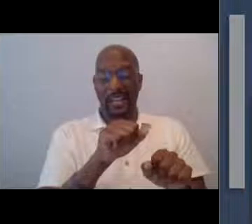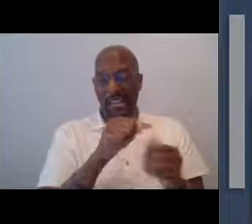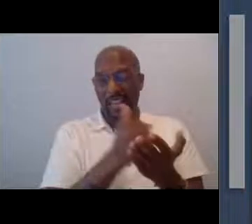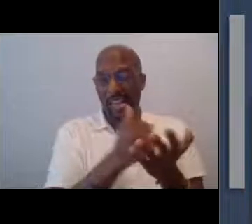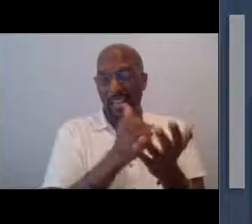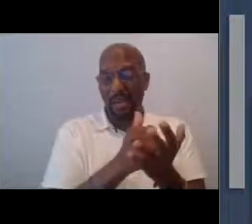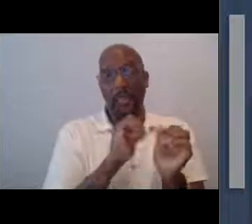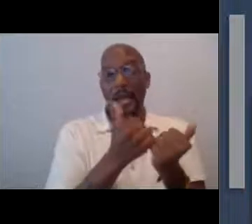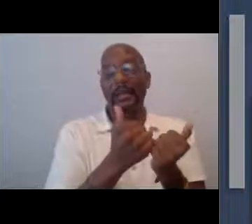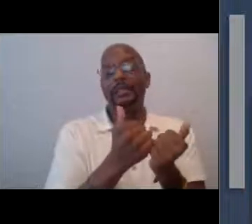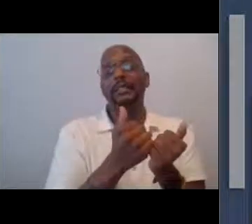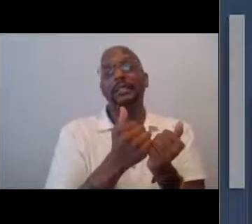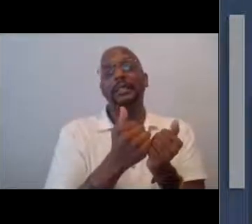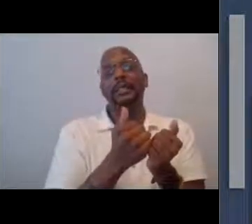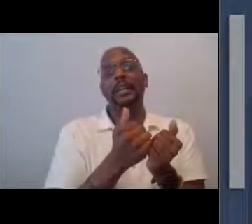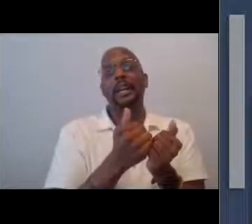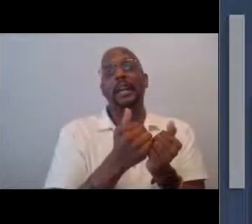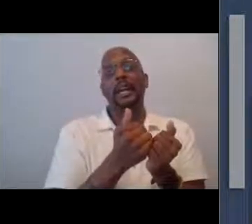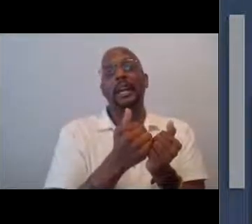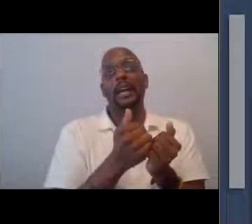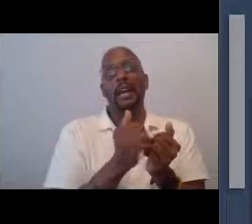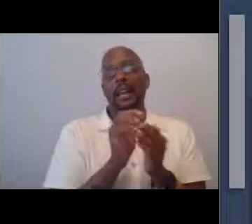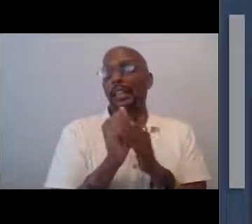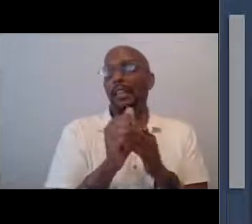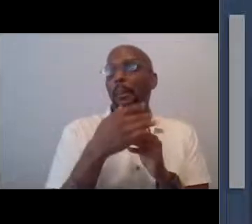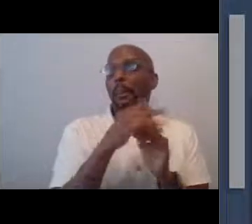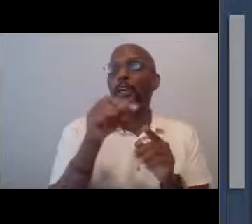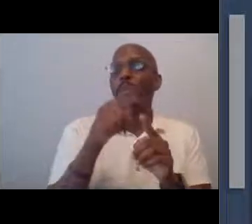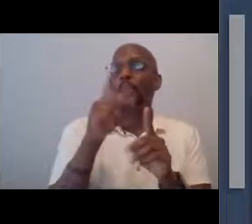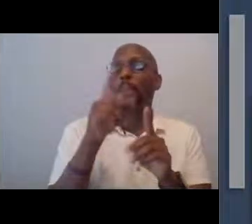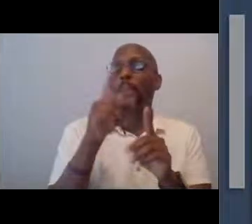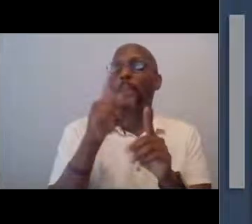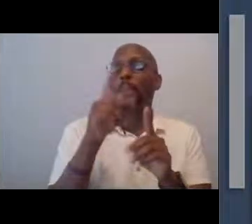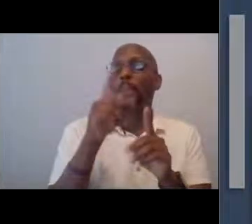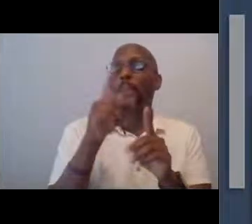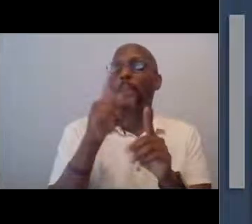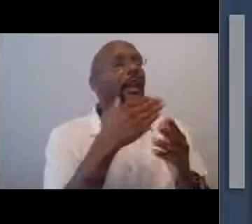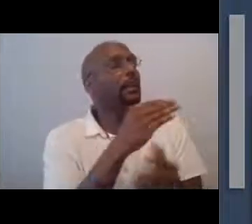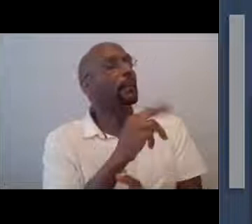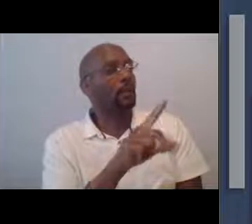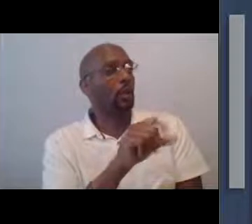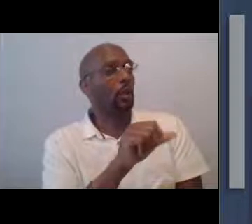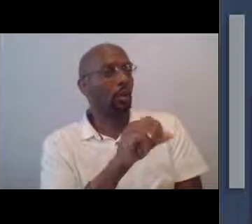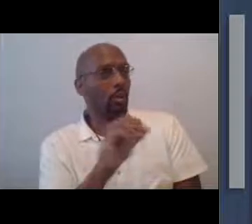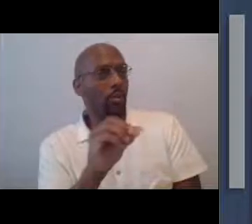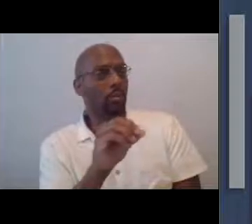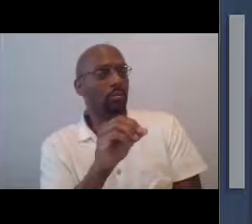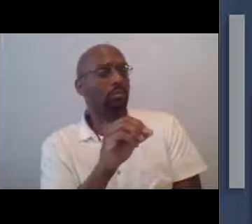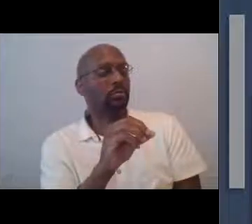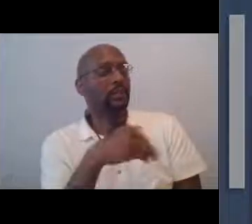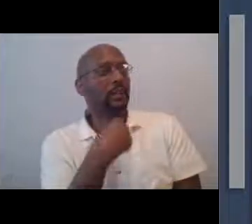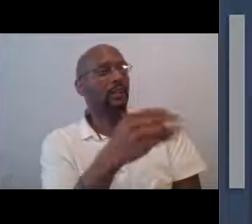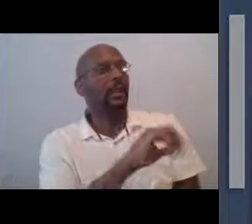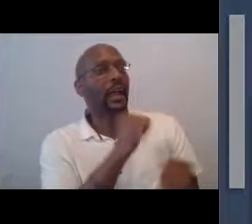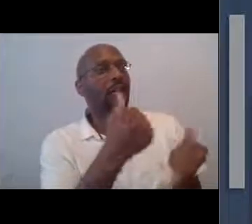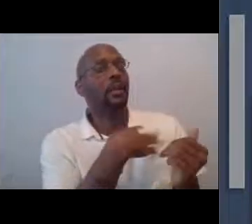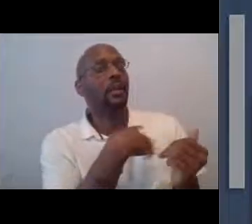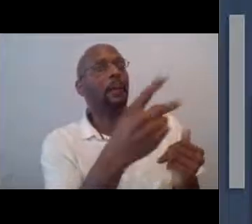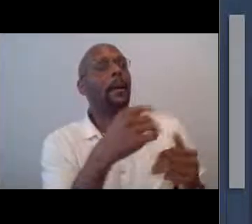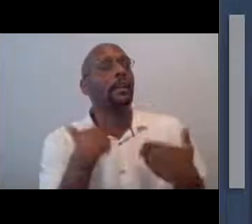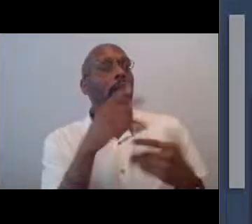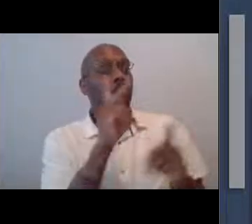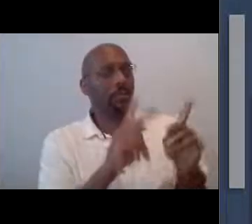people, they will make the difference. So thank you, Mr. Liu, for giving agency back to young people and to all